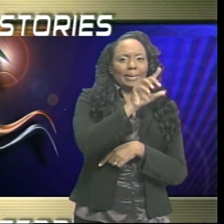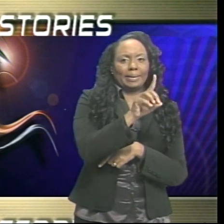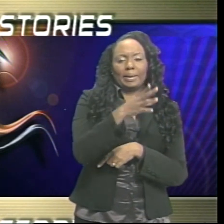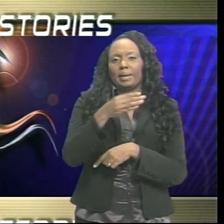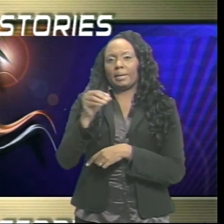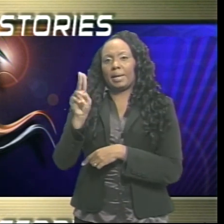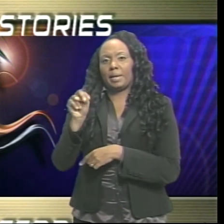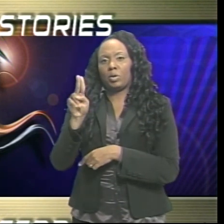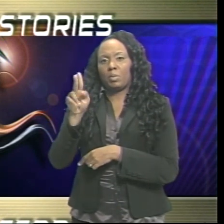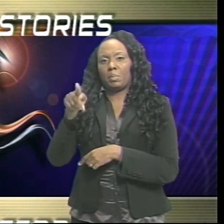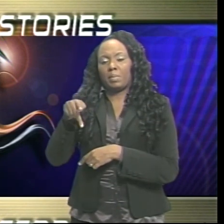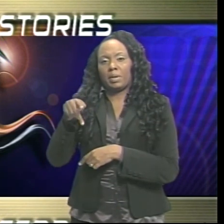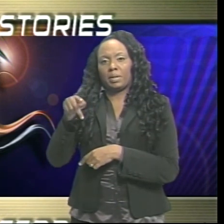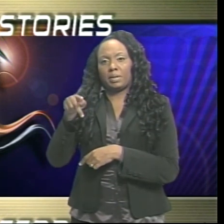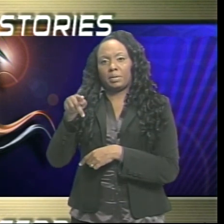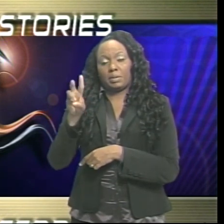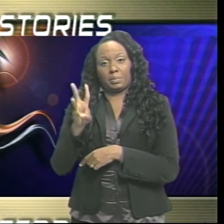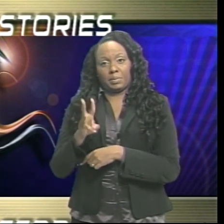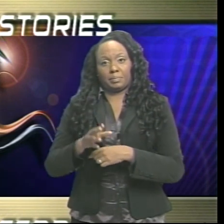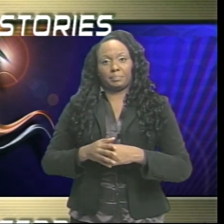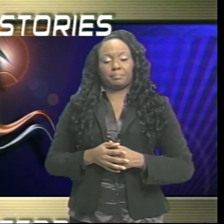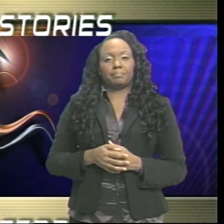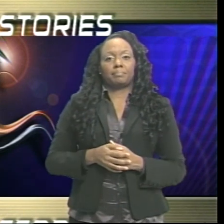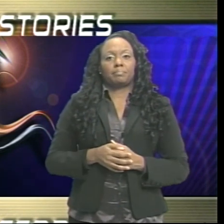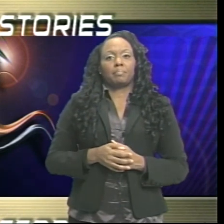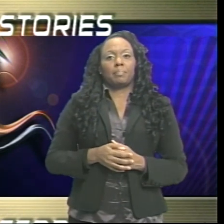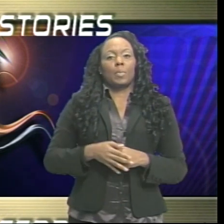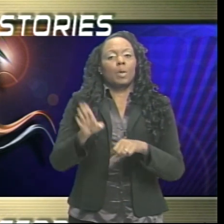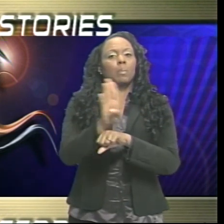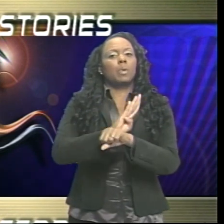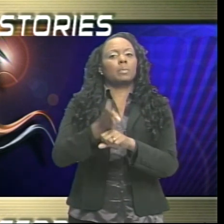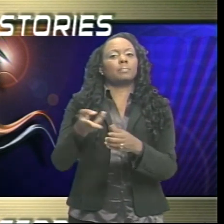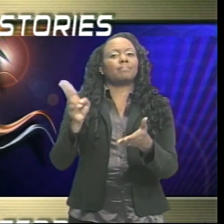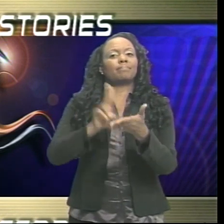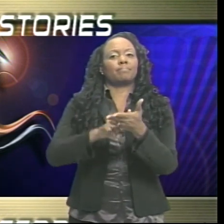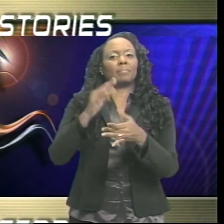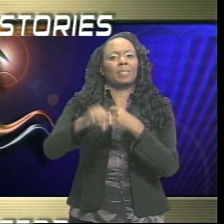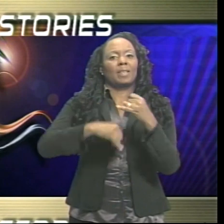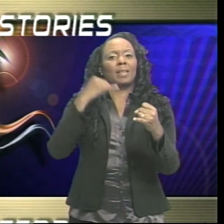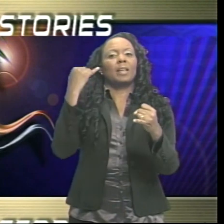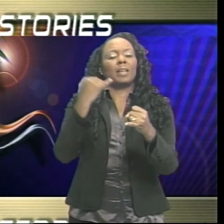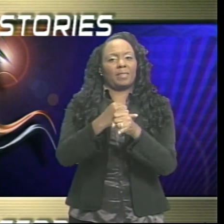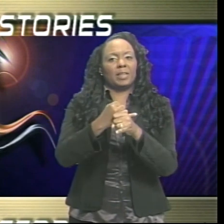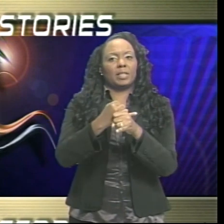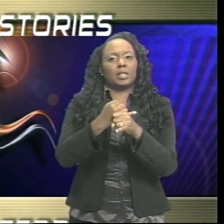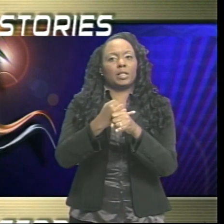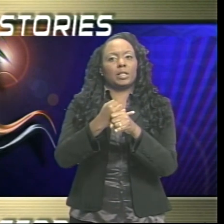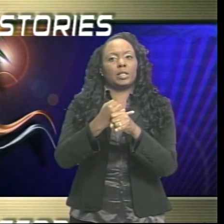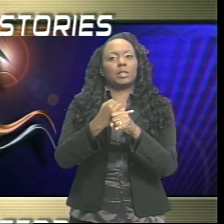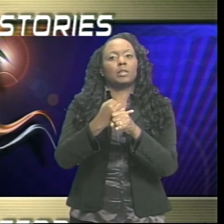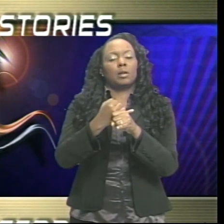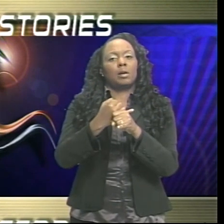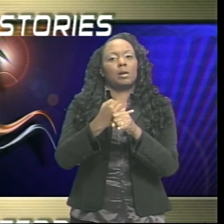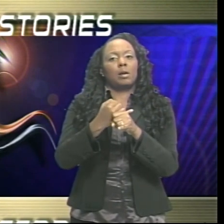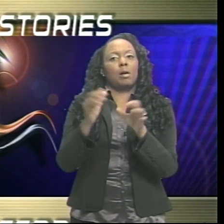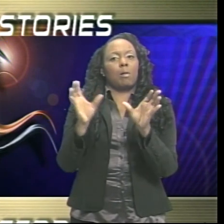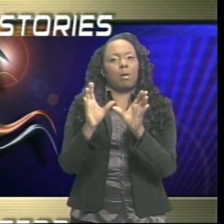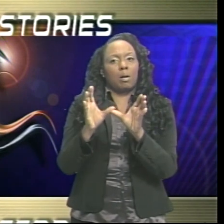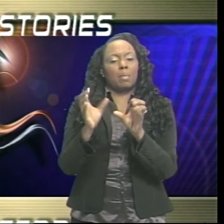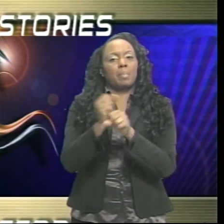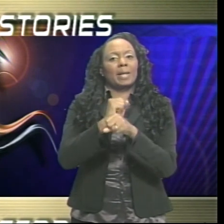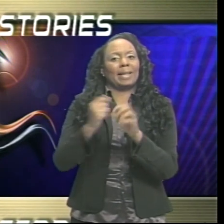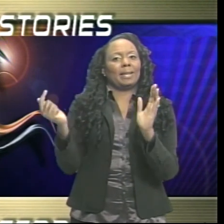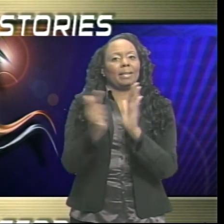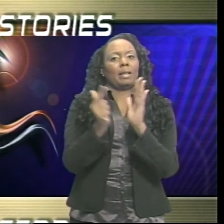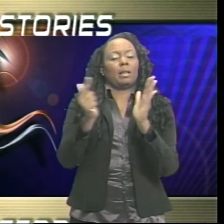union. Barbados is signatory to international conventions that makes it illegal to discriminate against a person due to his or